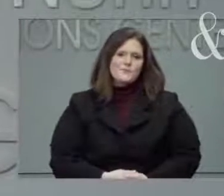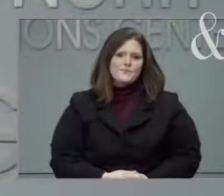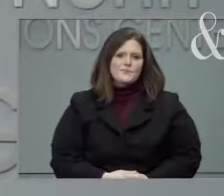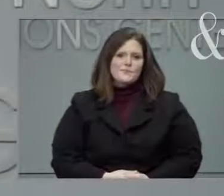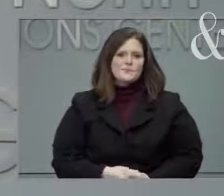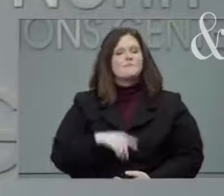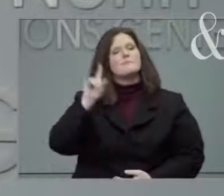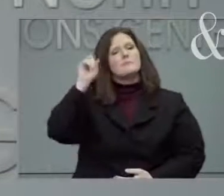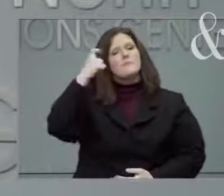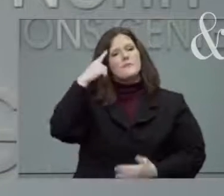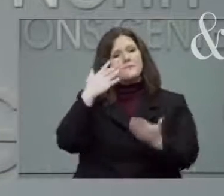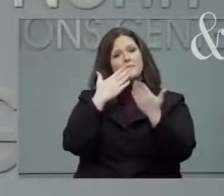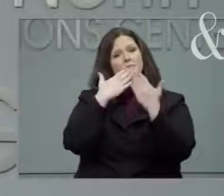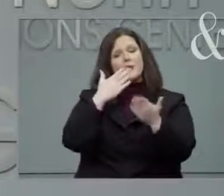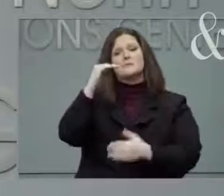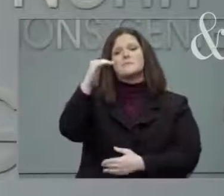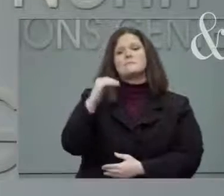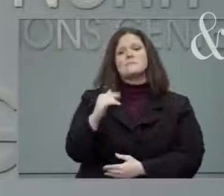Thank you. Next question, please.